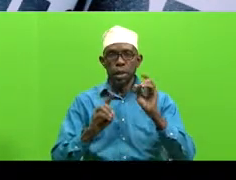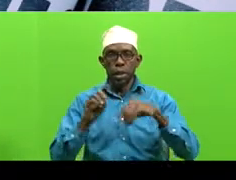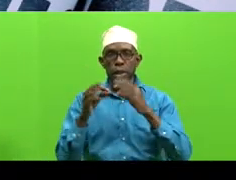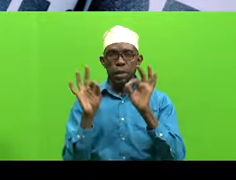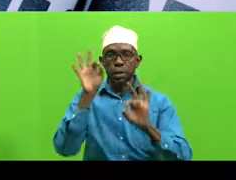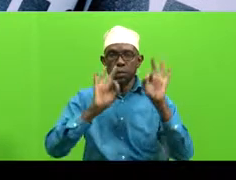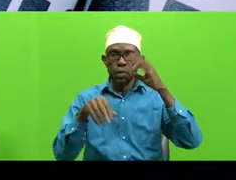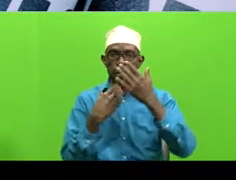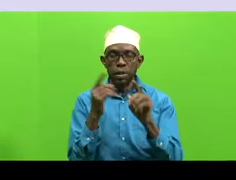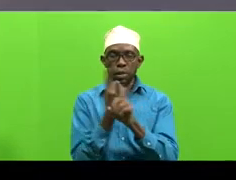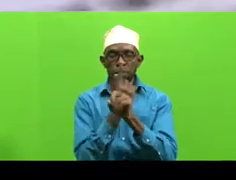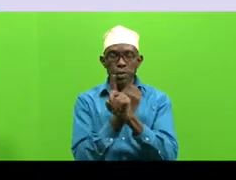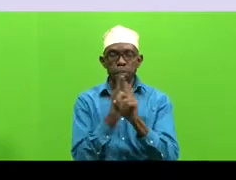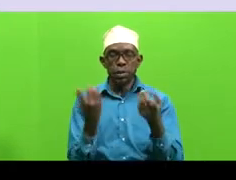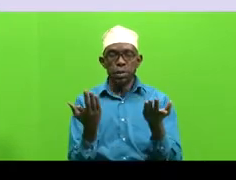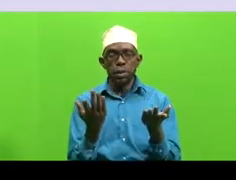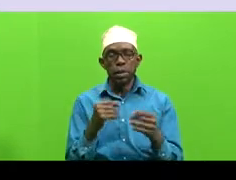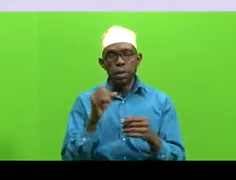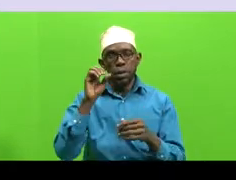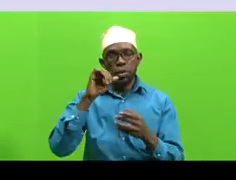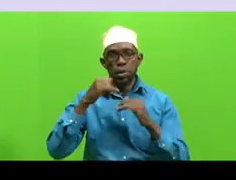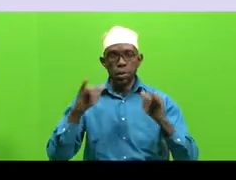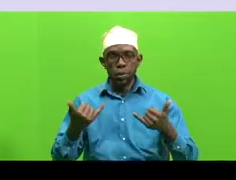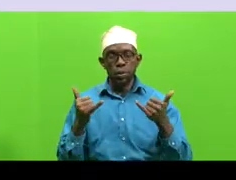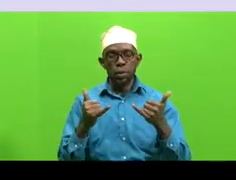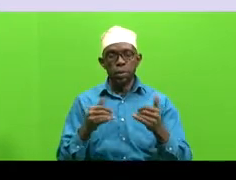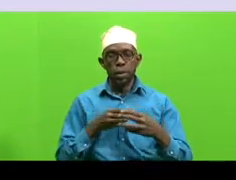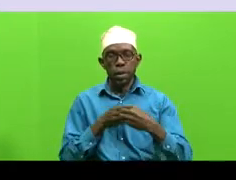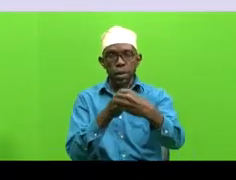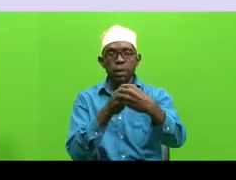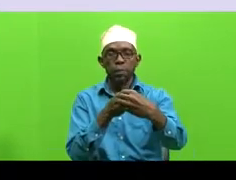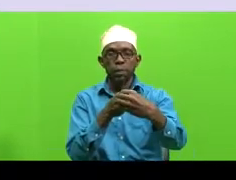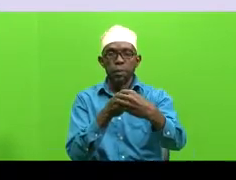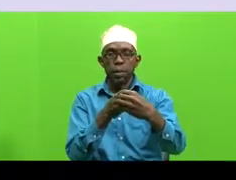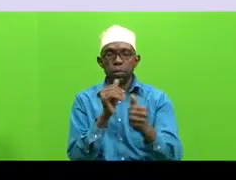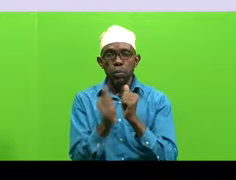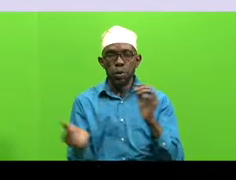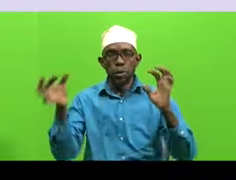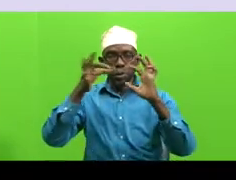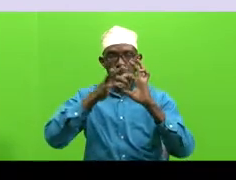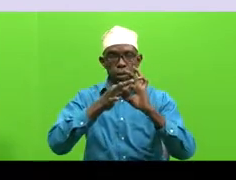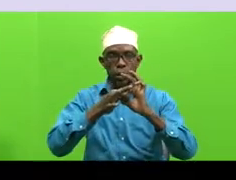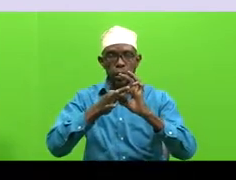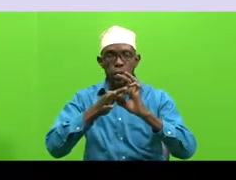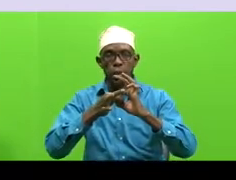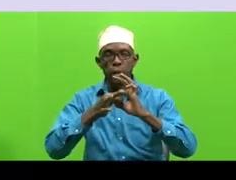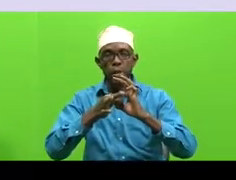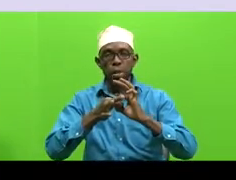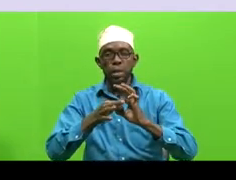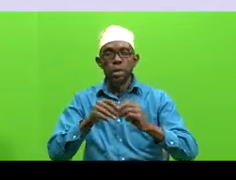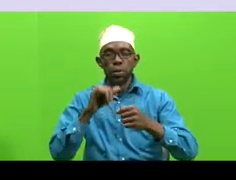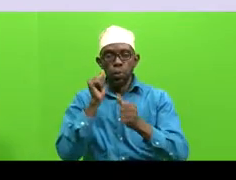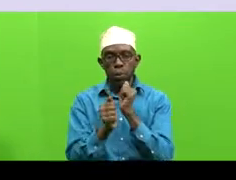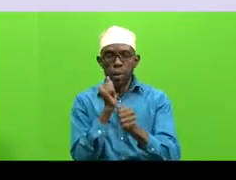amongst others. And so, news is guided by its elements that include timeliness,